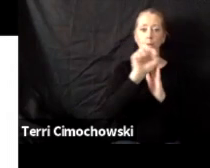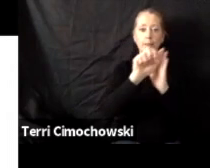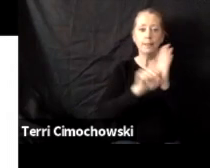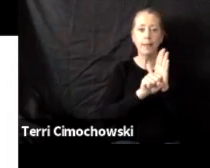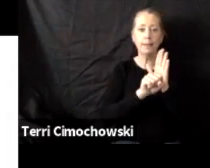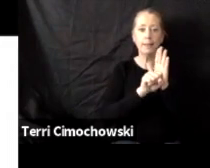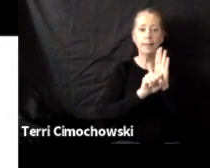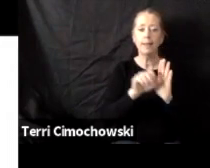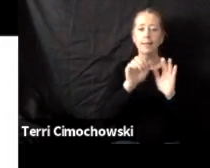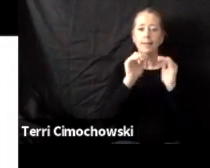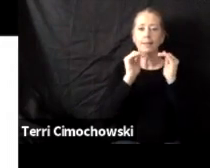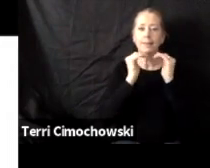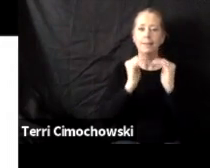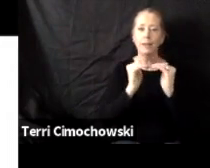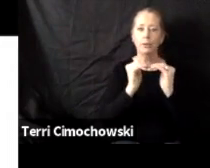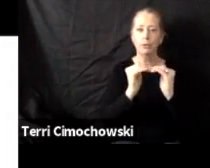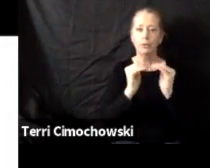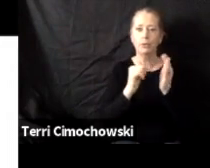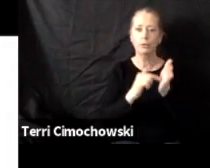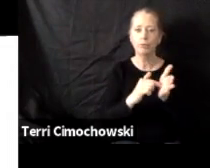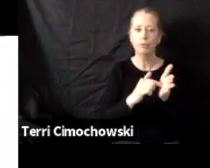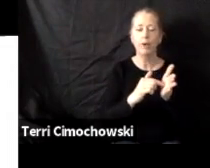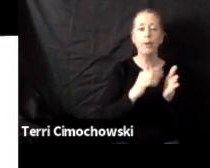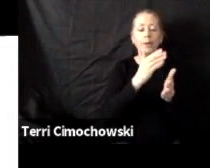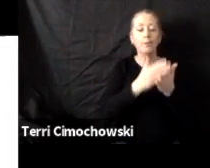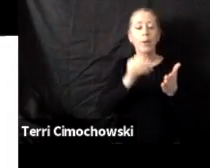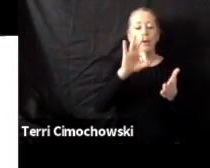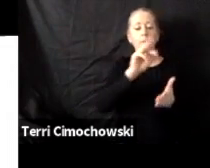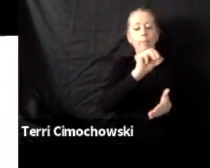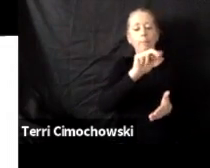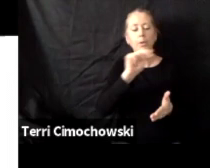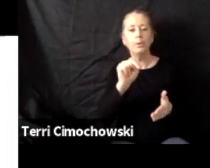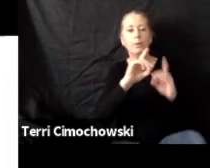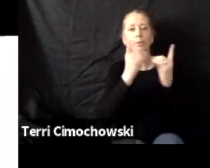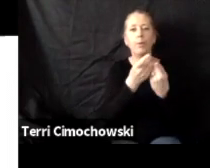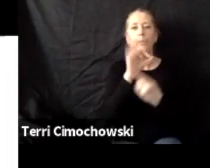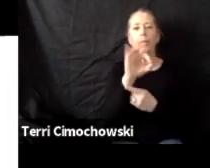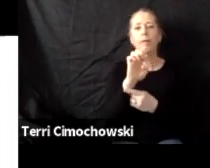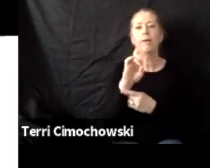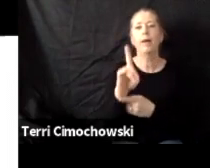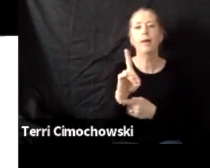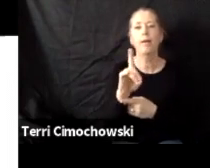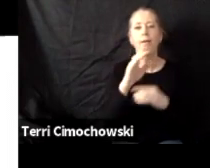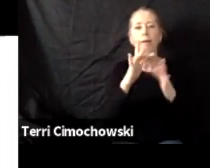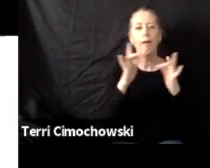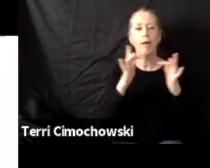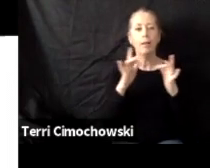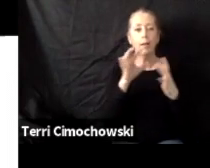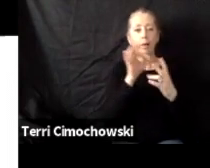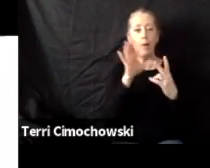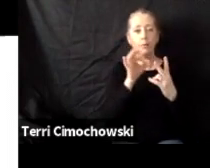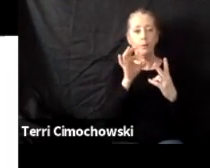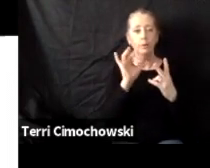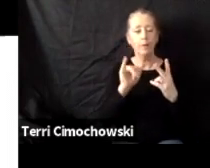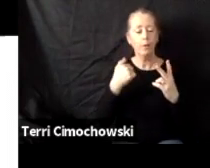this is part of the Minnesota Department of Education's online options that school districts